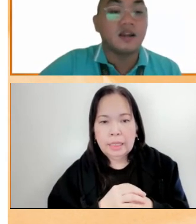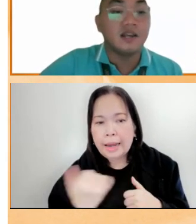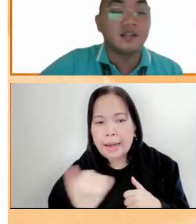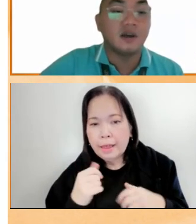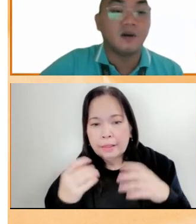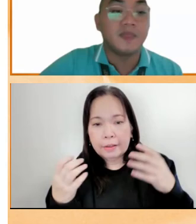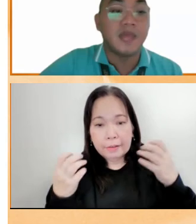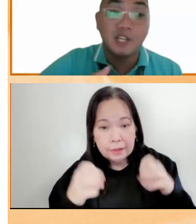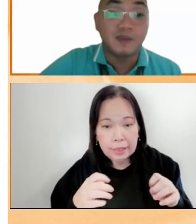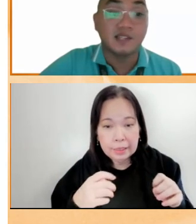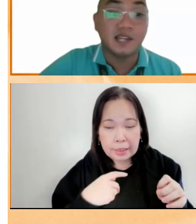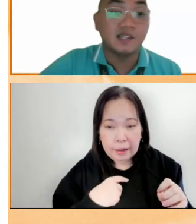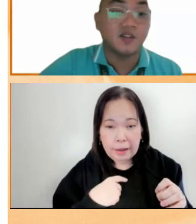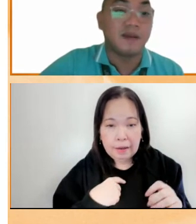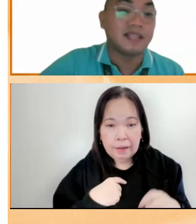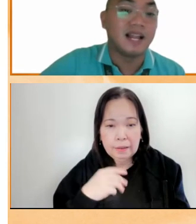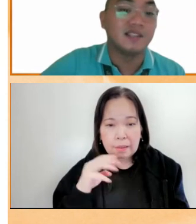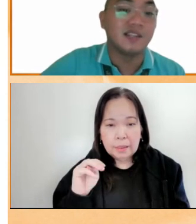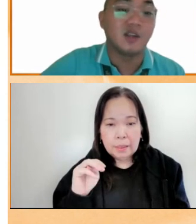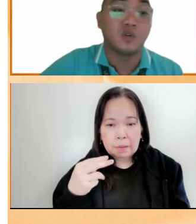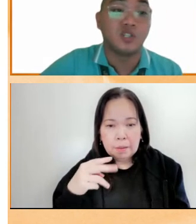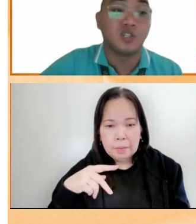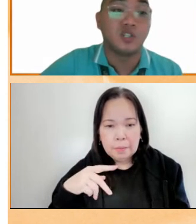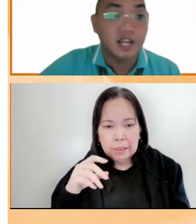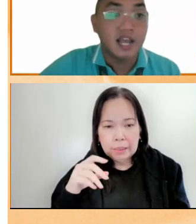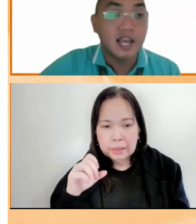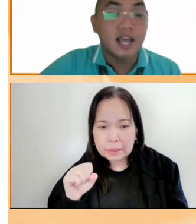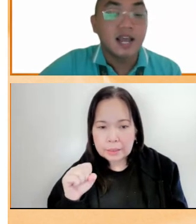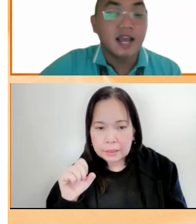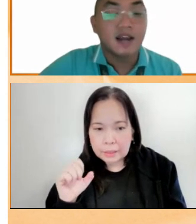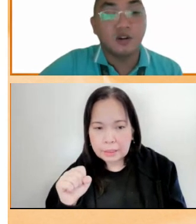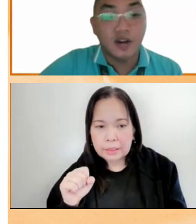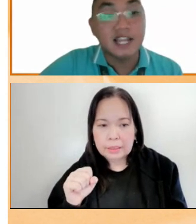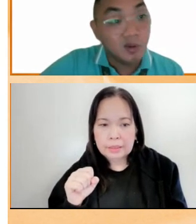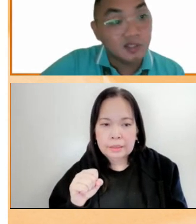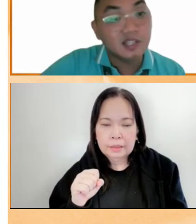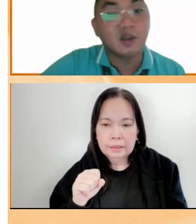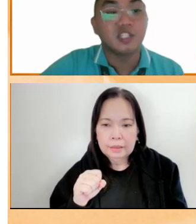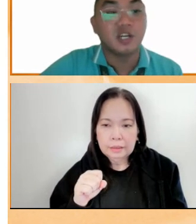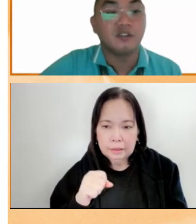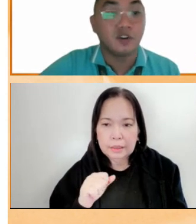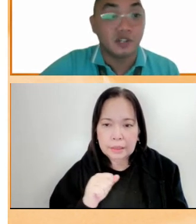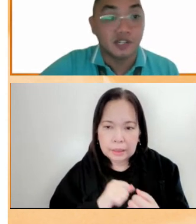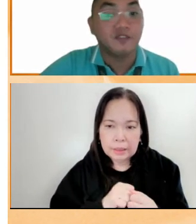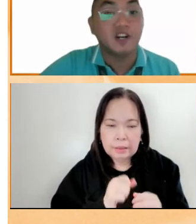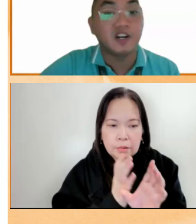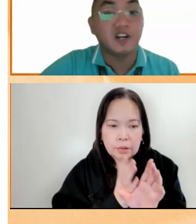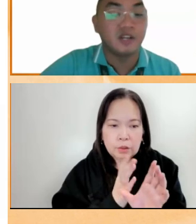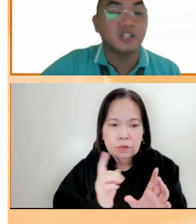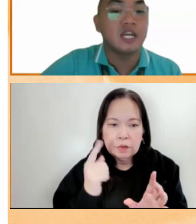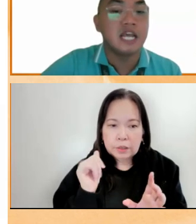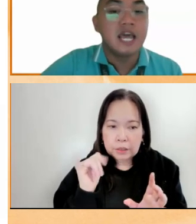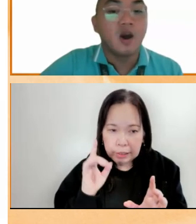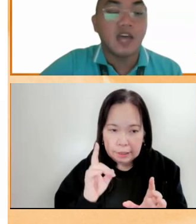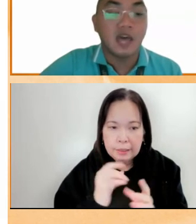there is the MHPSS, or the mental health and psychosocial support, that already includes the psychological first aid for the prevention